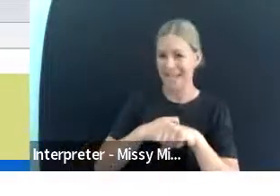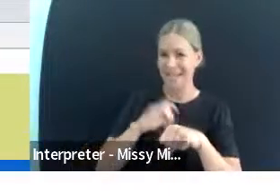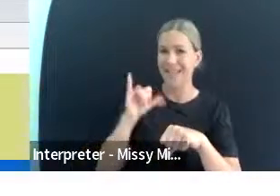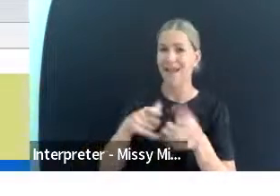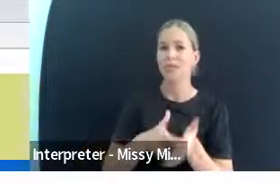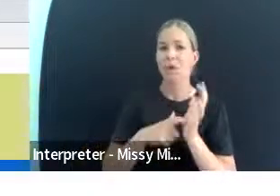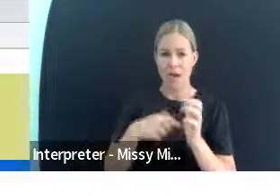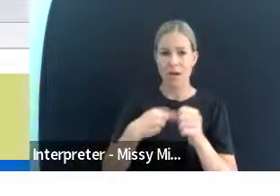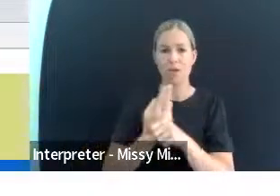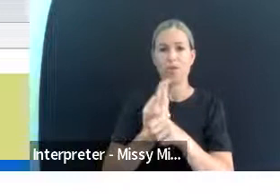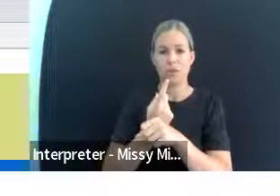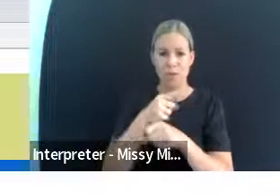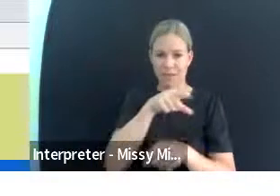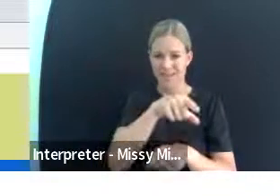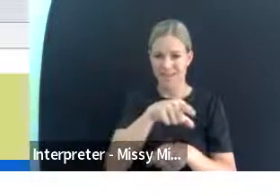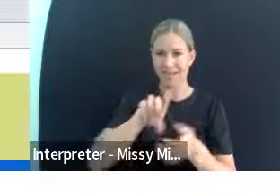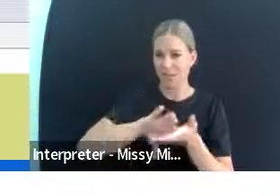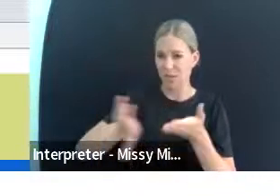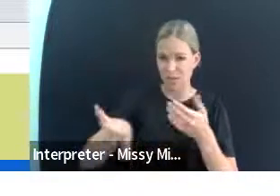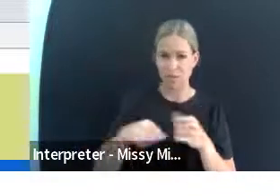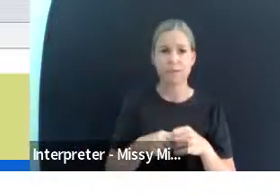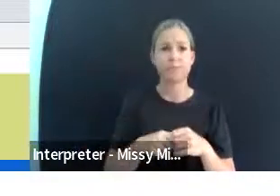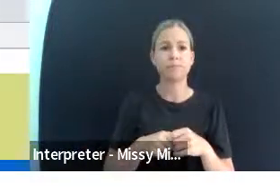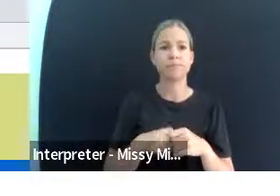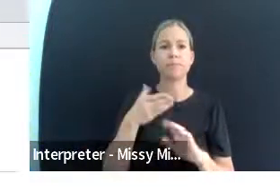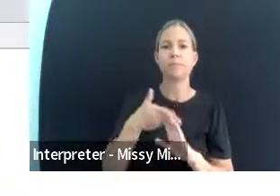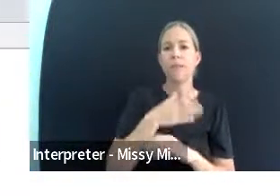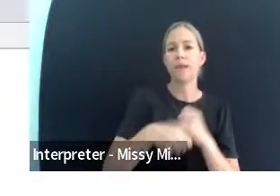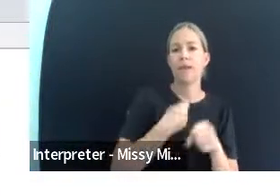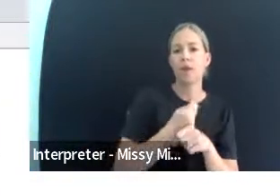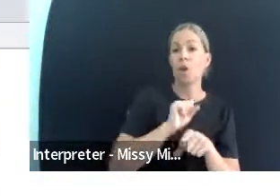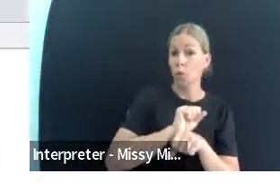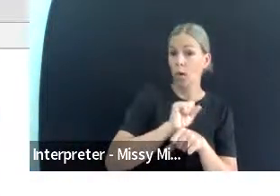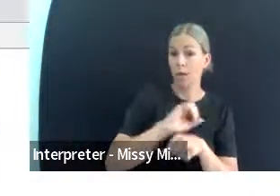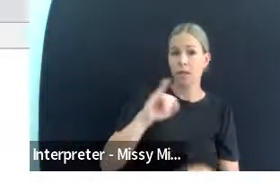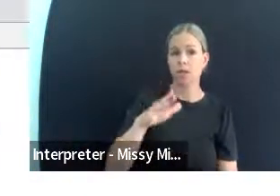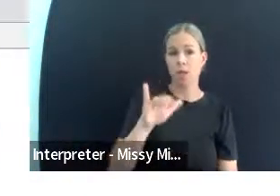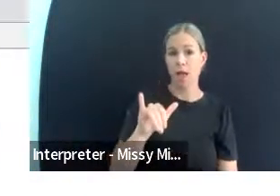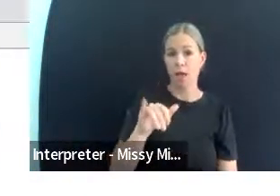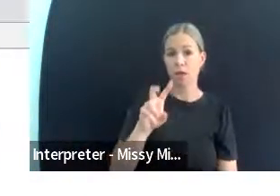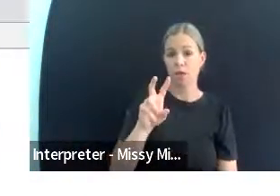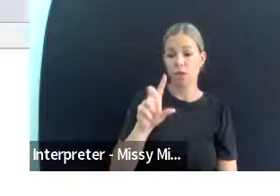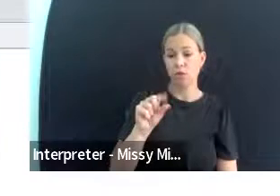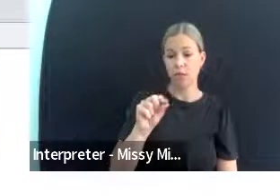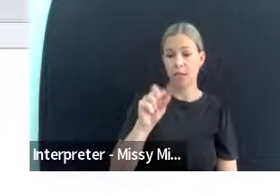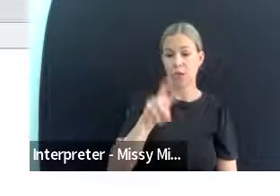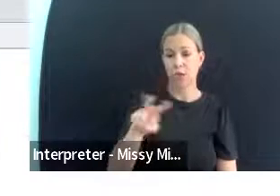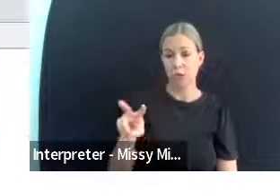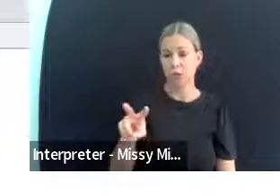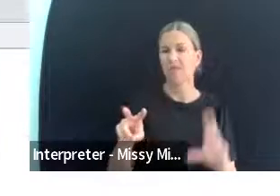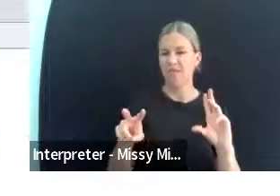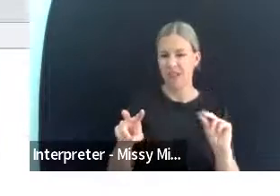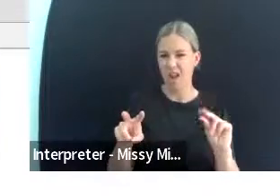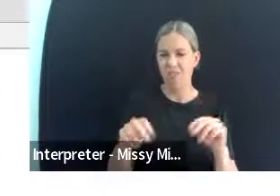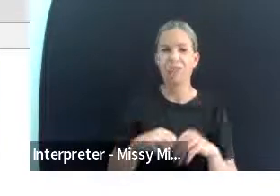student earned income exclusion. Were you working in July 2022? And I'm going to just leave that no. So your future